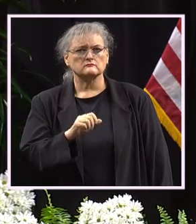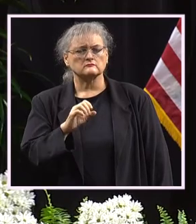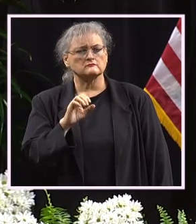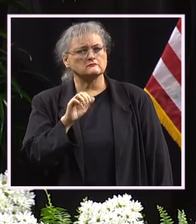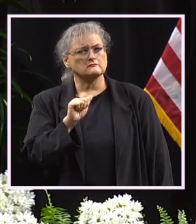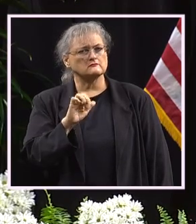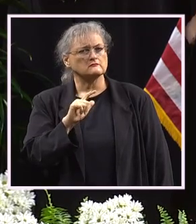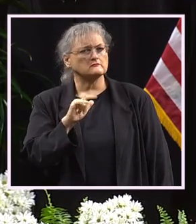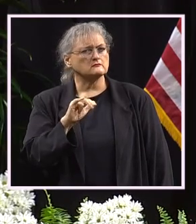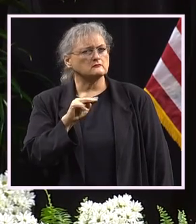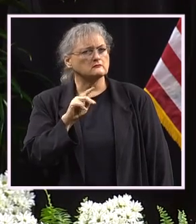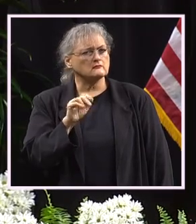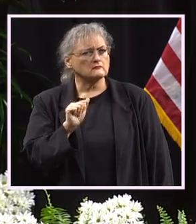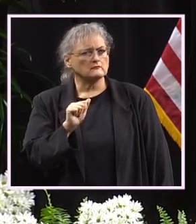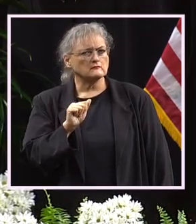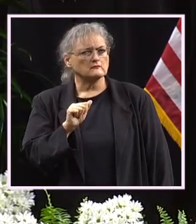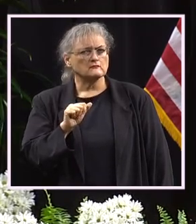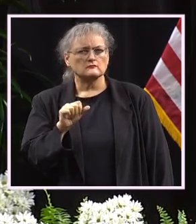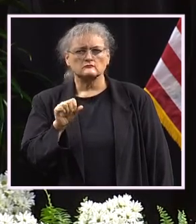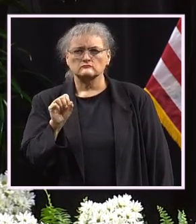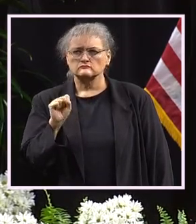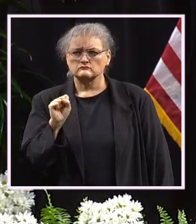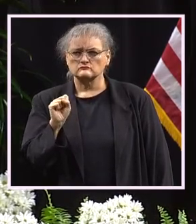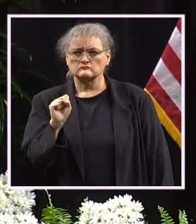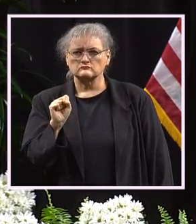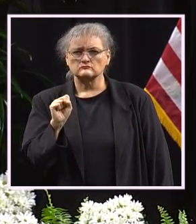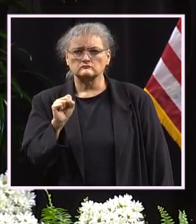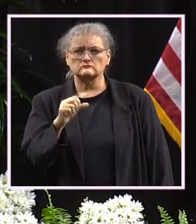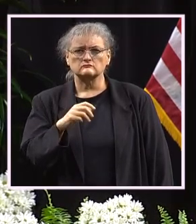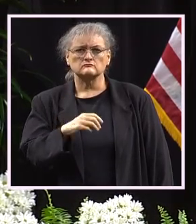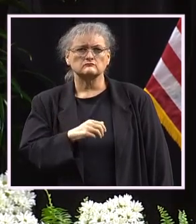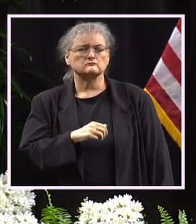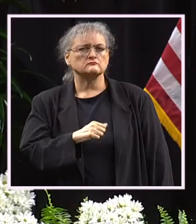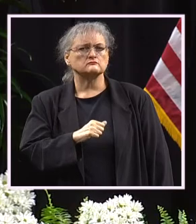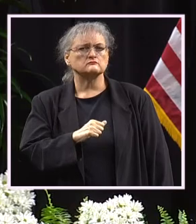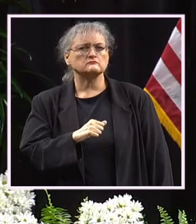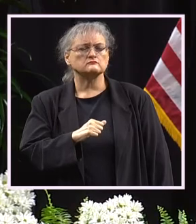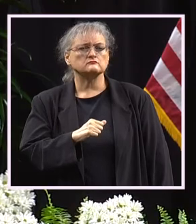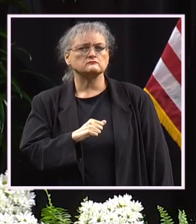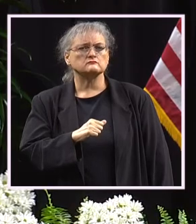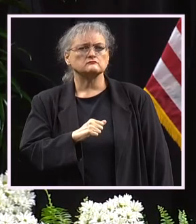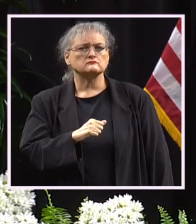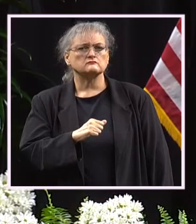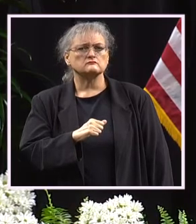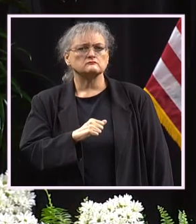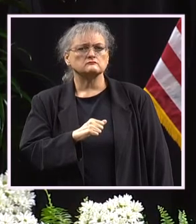Elena M. Suchek, magna cum laude.